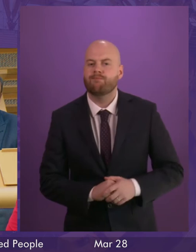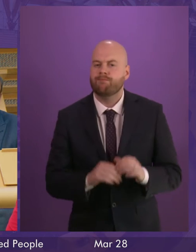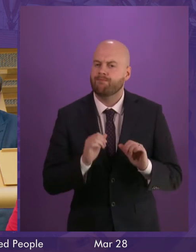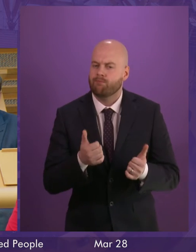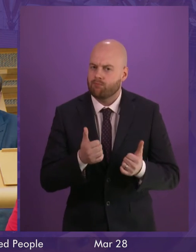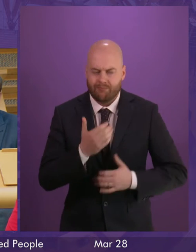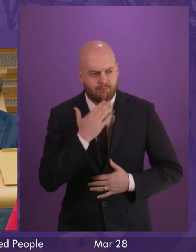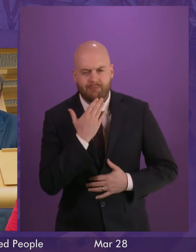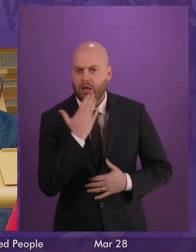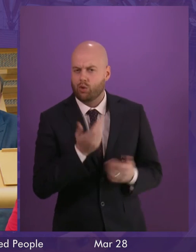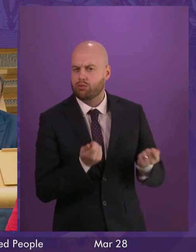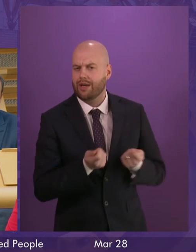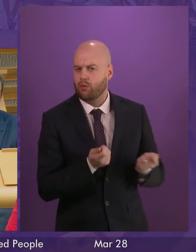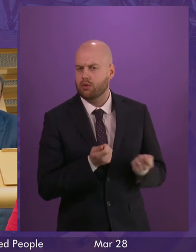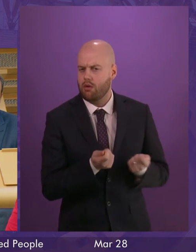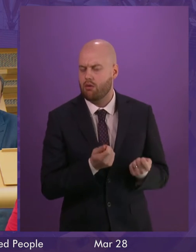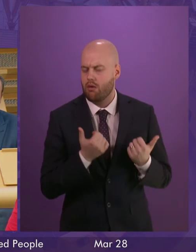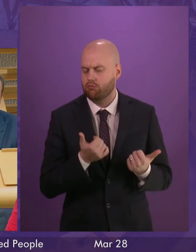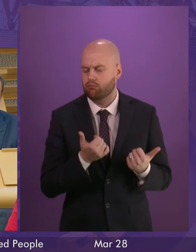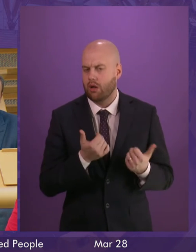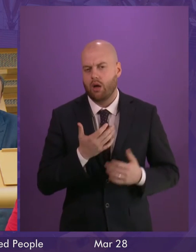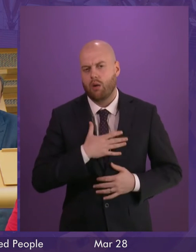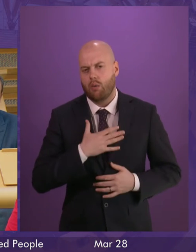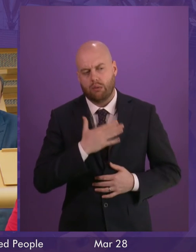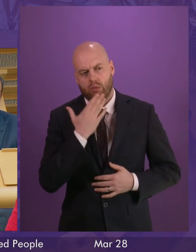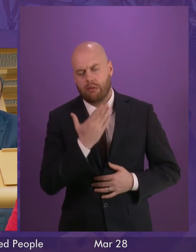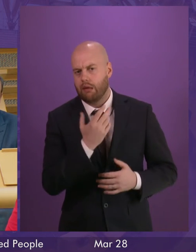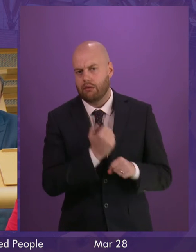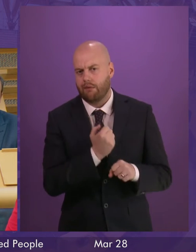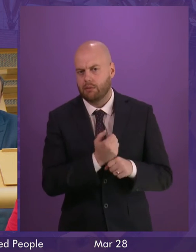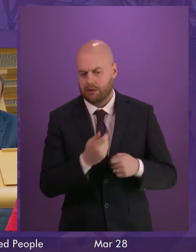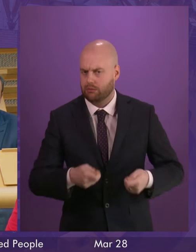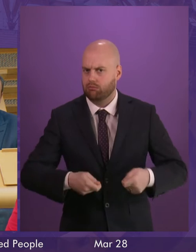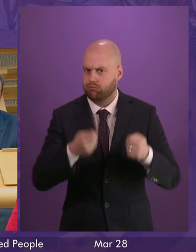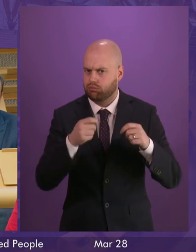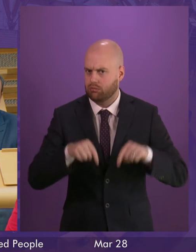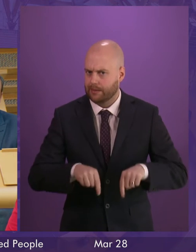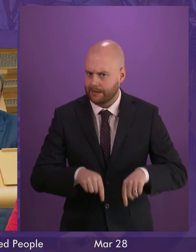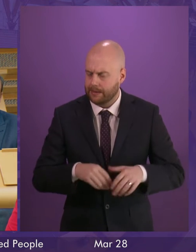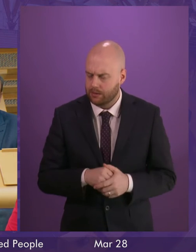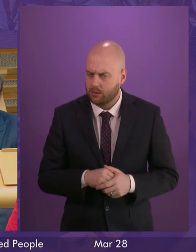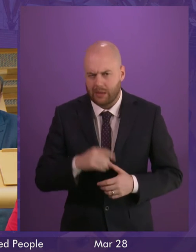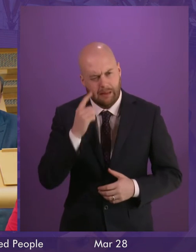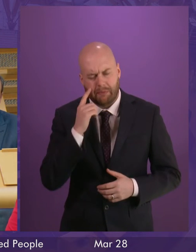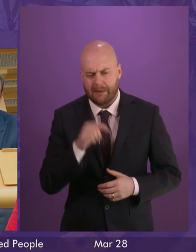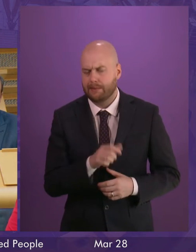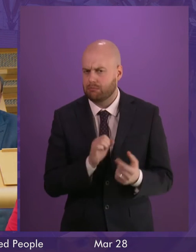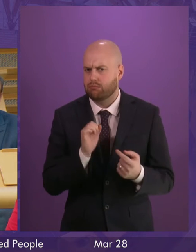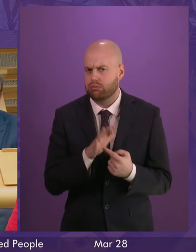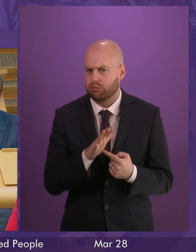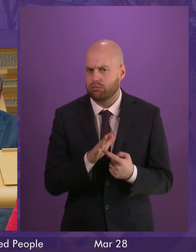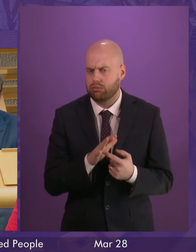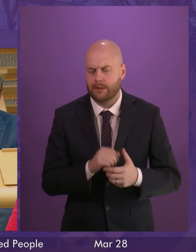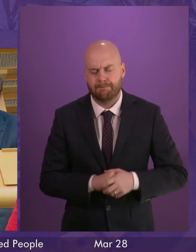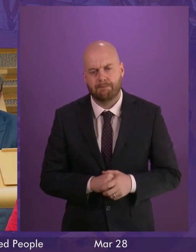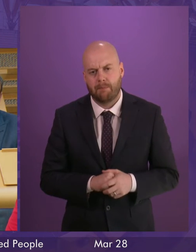afternoon. think it is timely and important. It is fair to say that we have seen significant improvements in the law to protect the rights